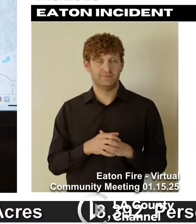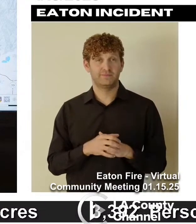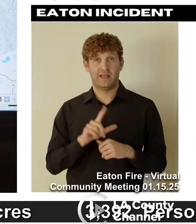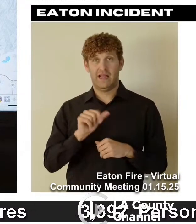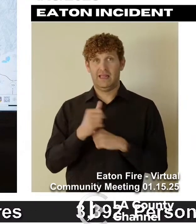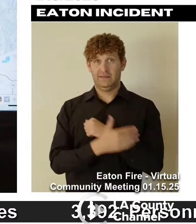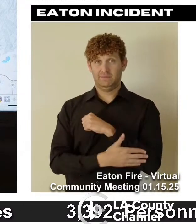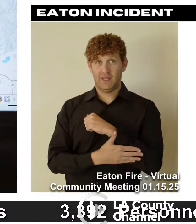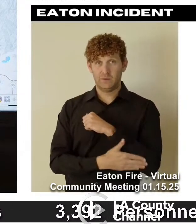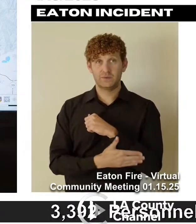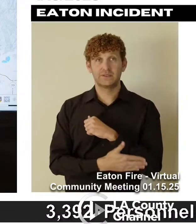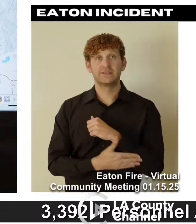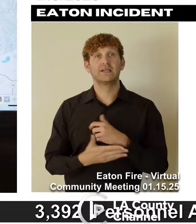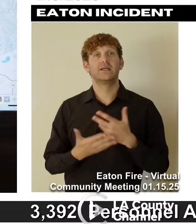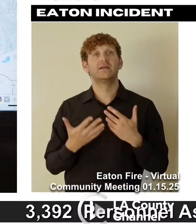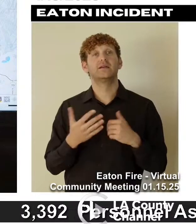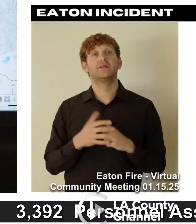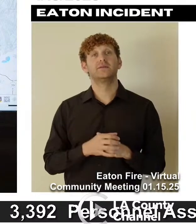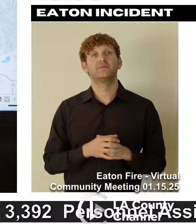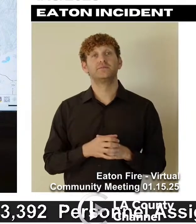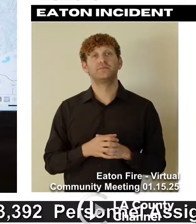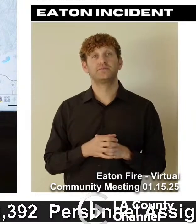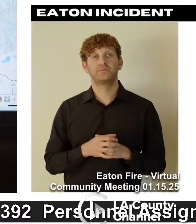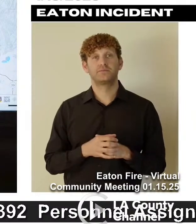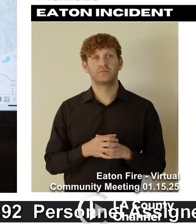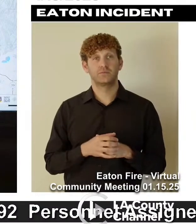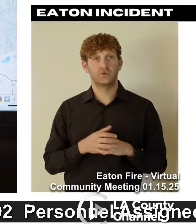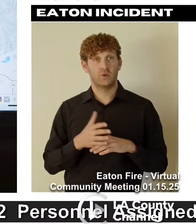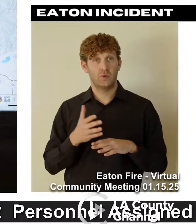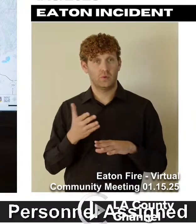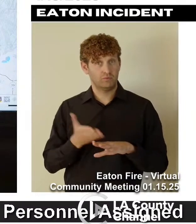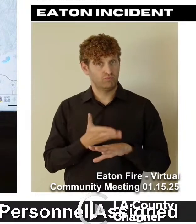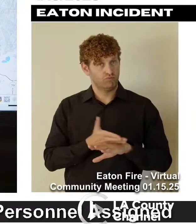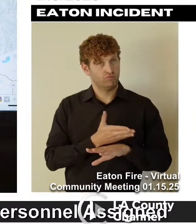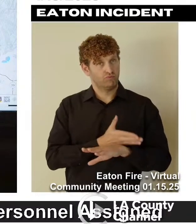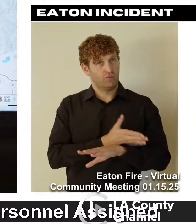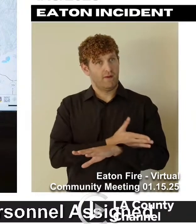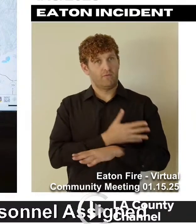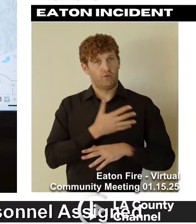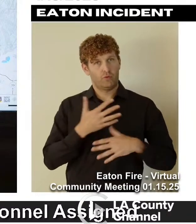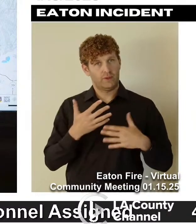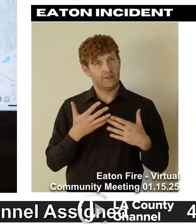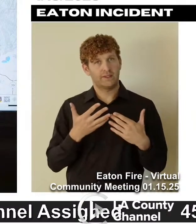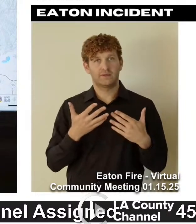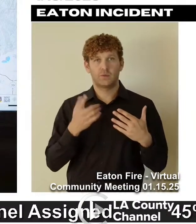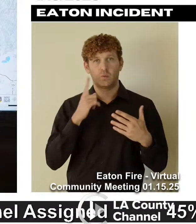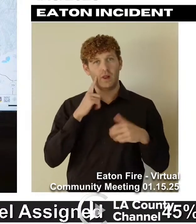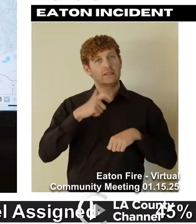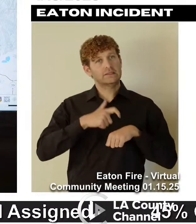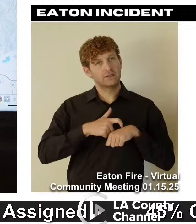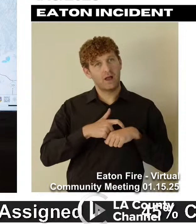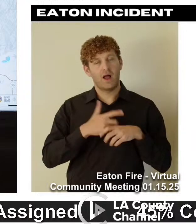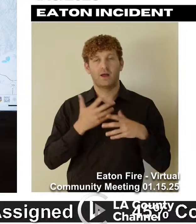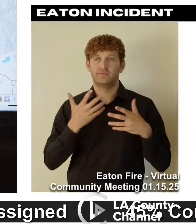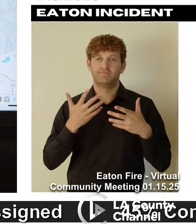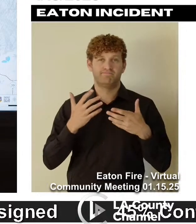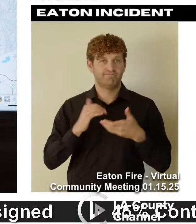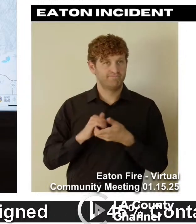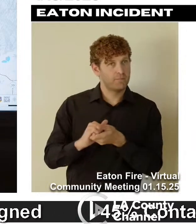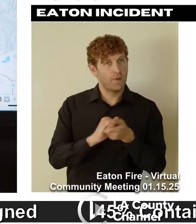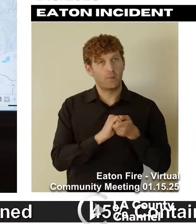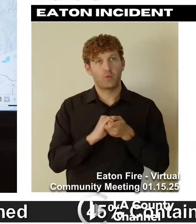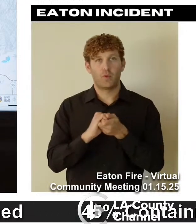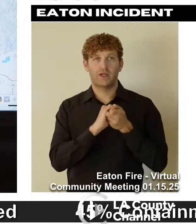Rebuilding after a wildfire takes time, careful planning, and collaboration. My message to you from state